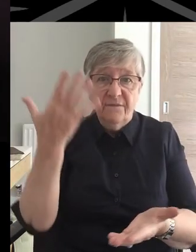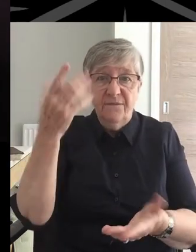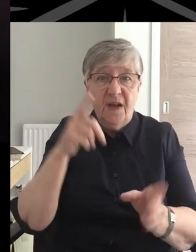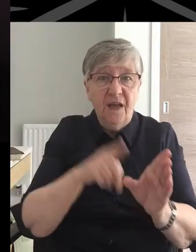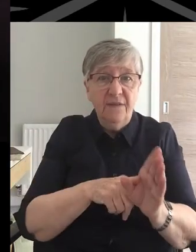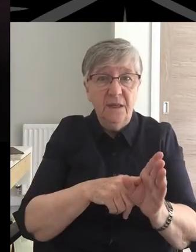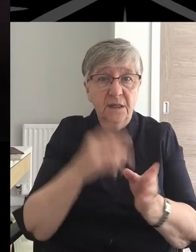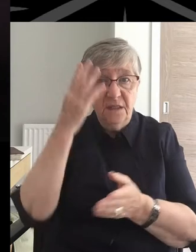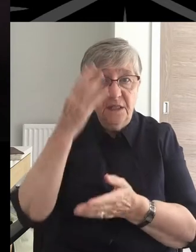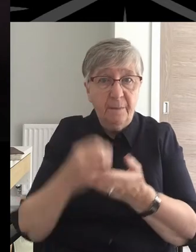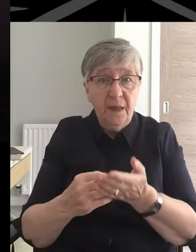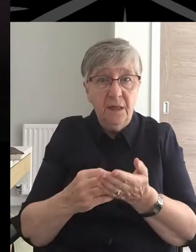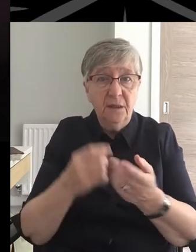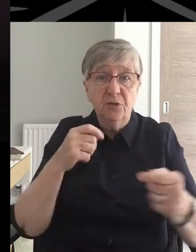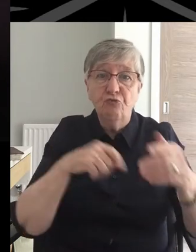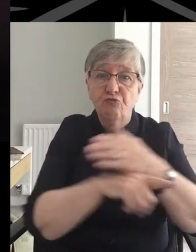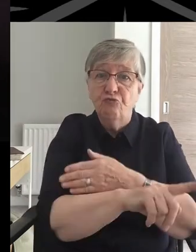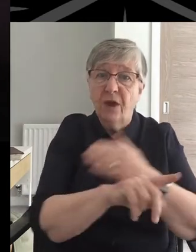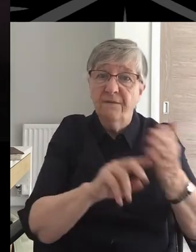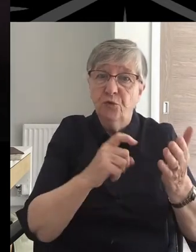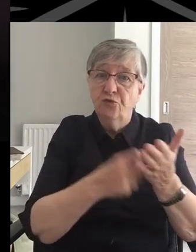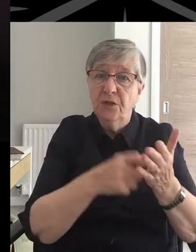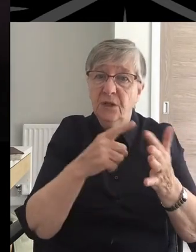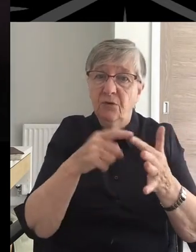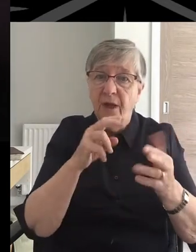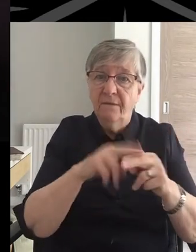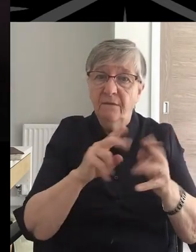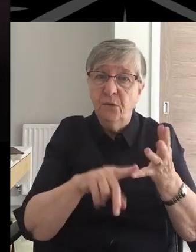5 years' experience of being a refugee.